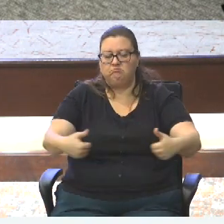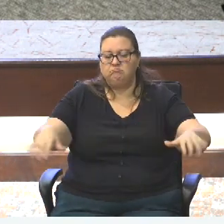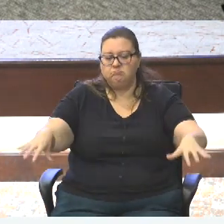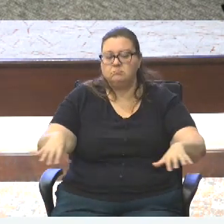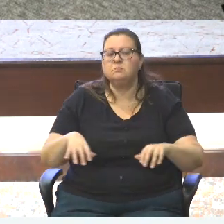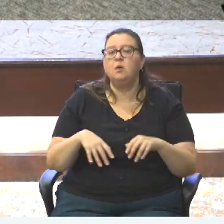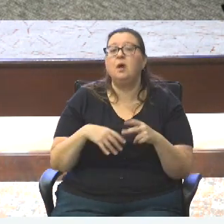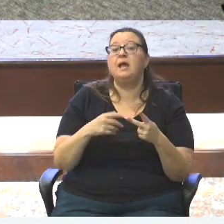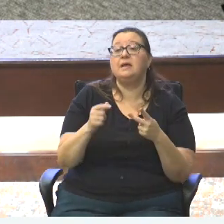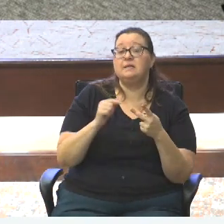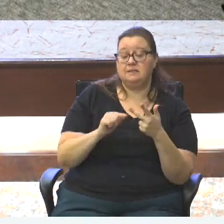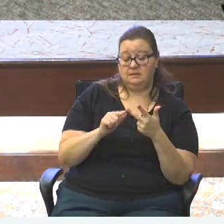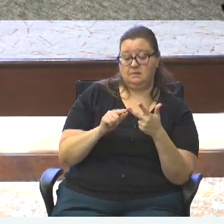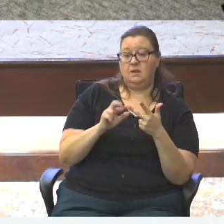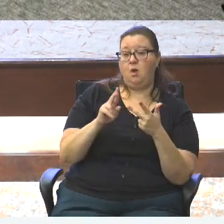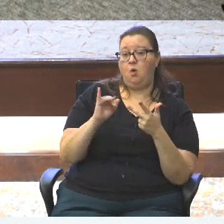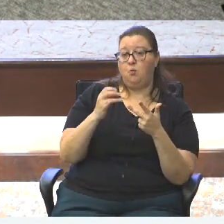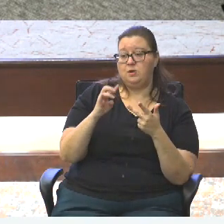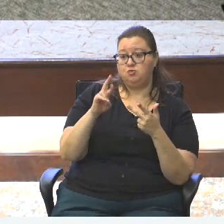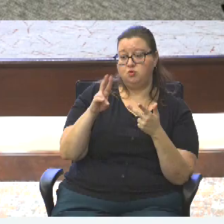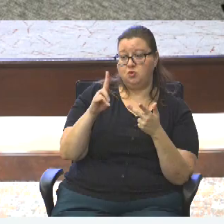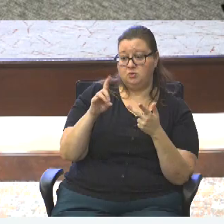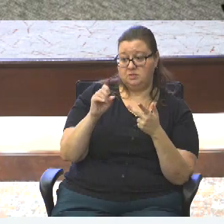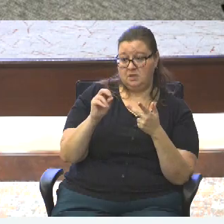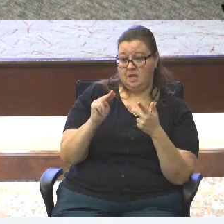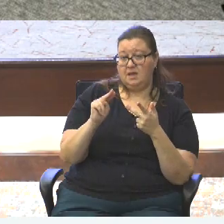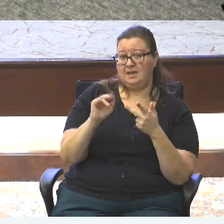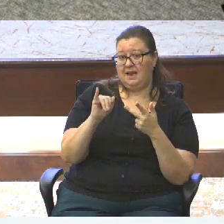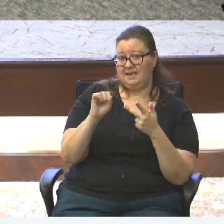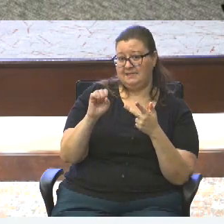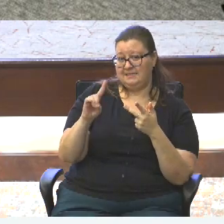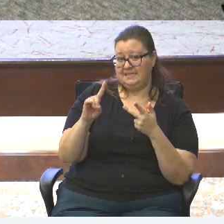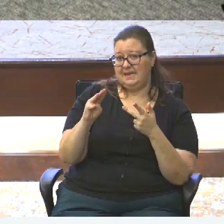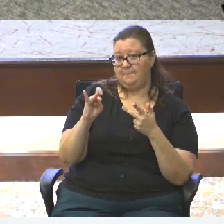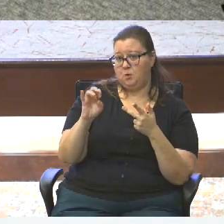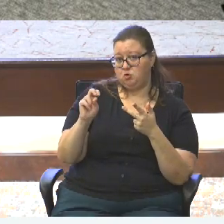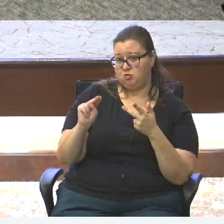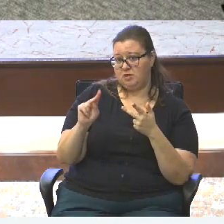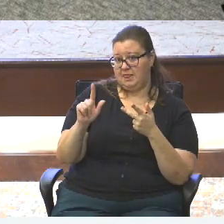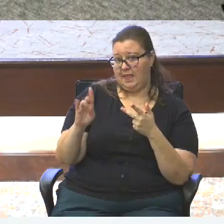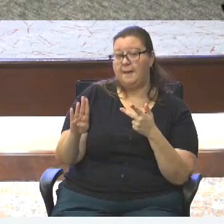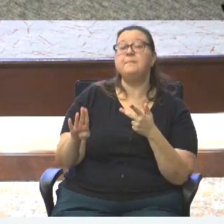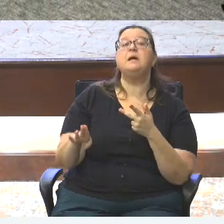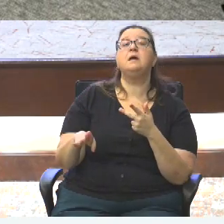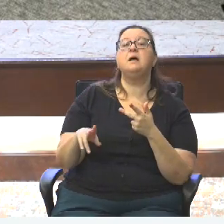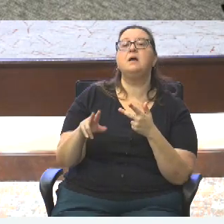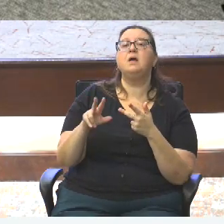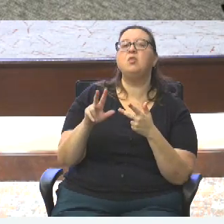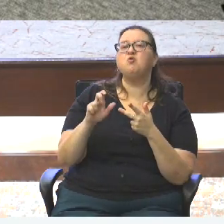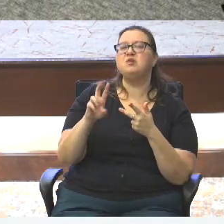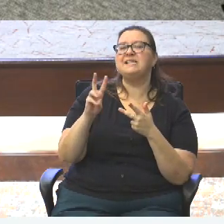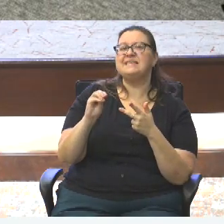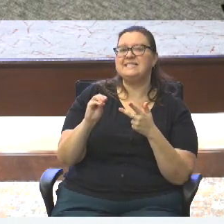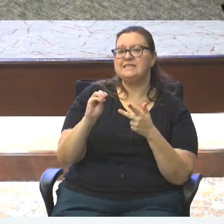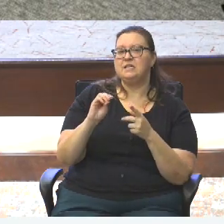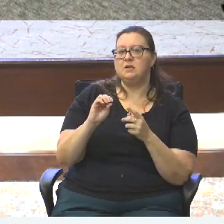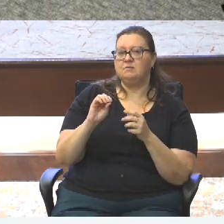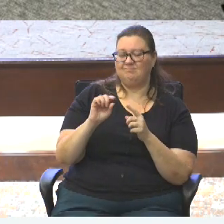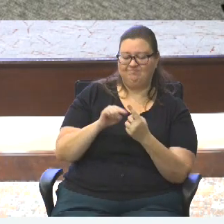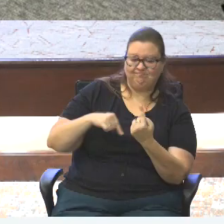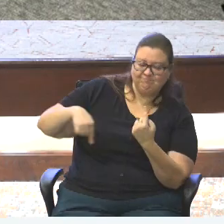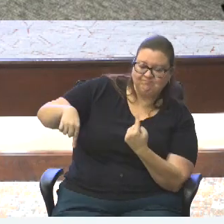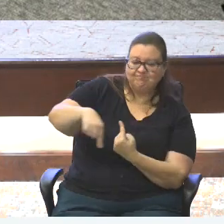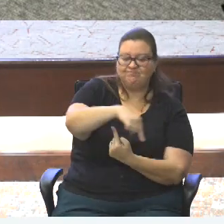The next one, the Richardson ISD Immersion Lab. This features a 360-degree shared virtual